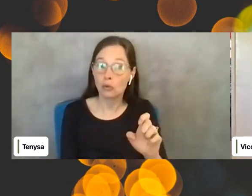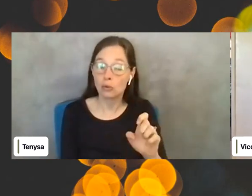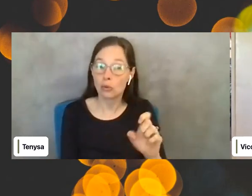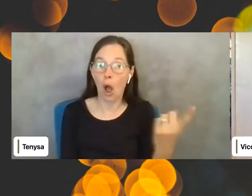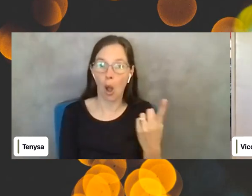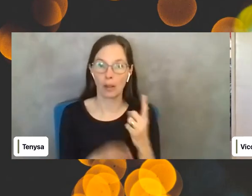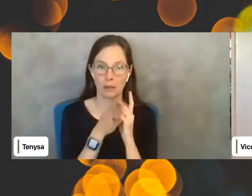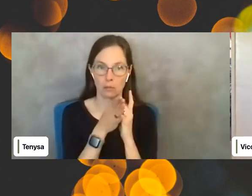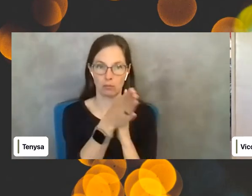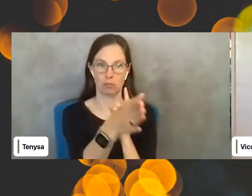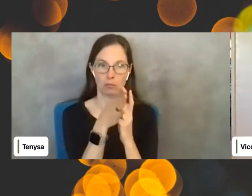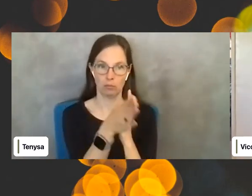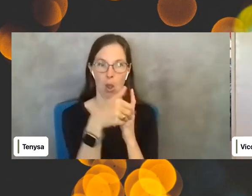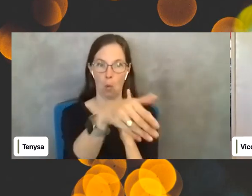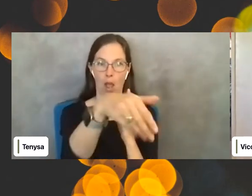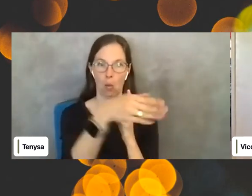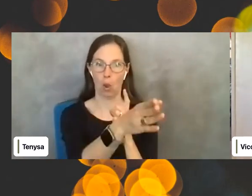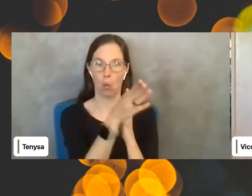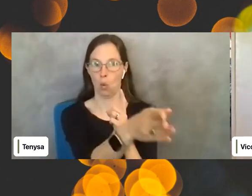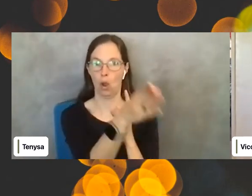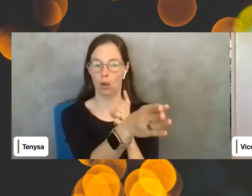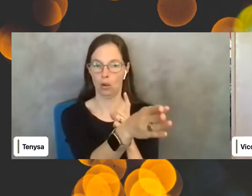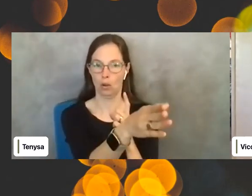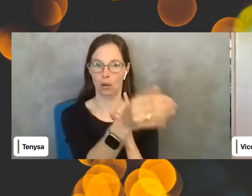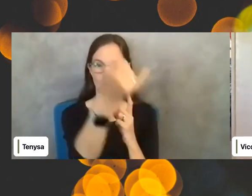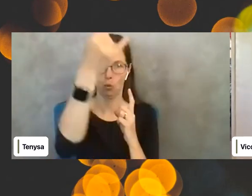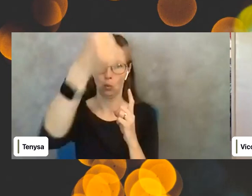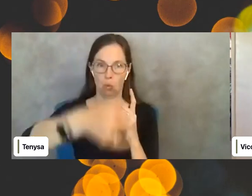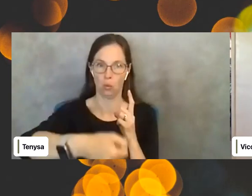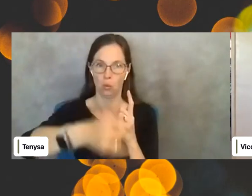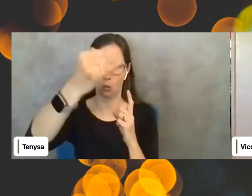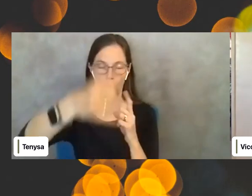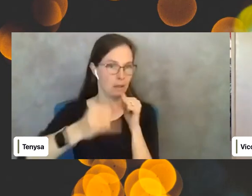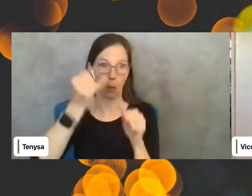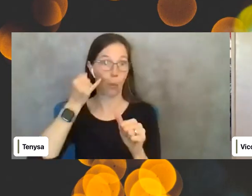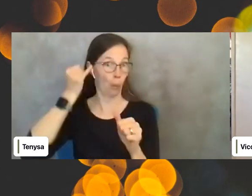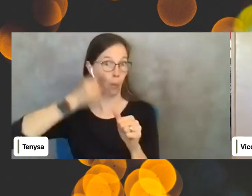away, away, away. Parry number 2, right here.